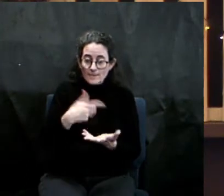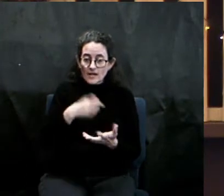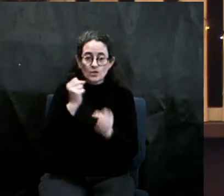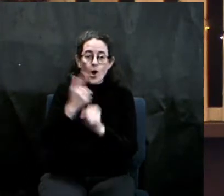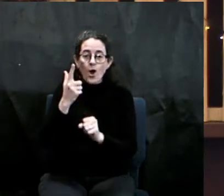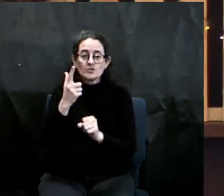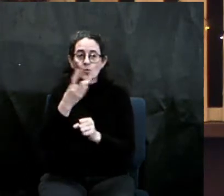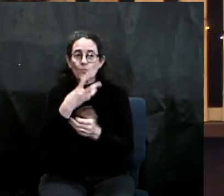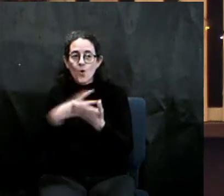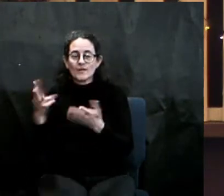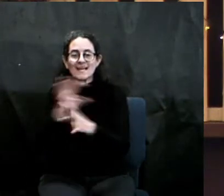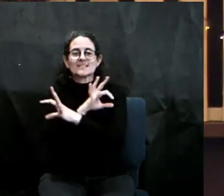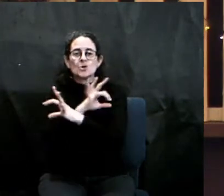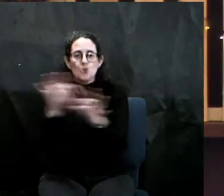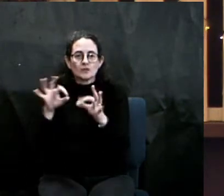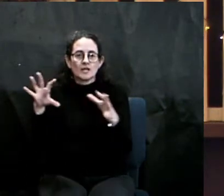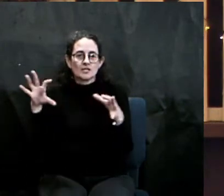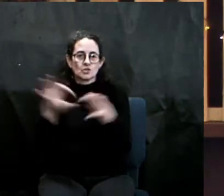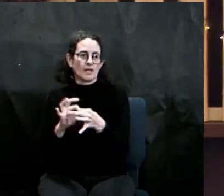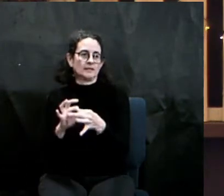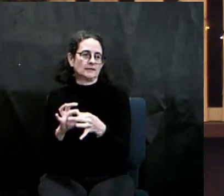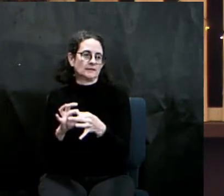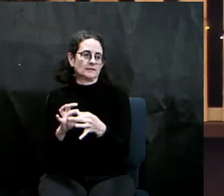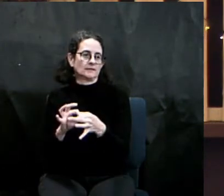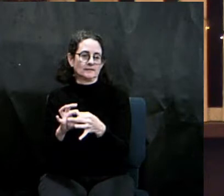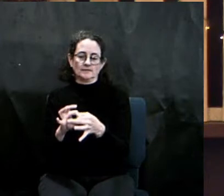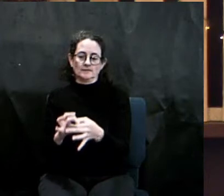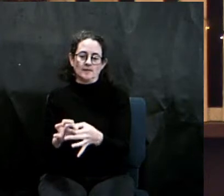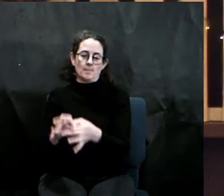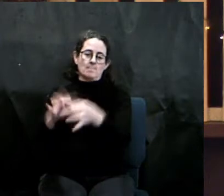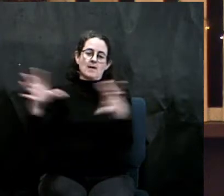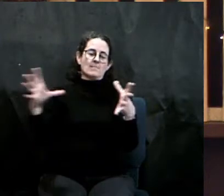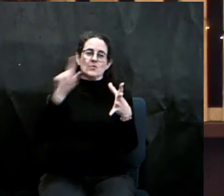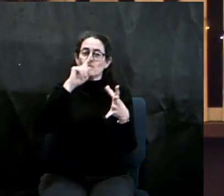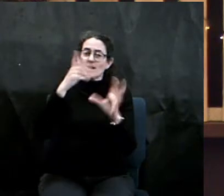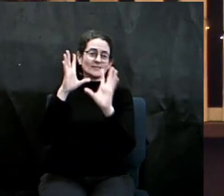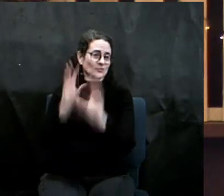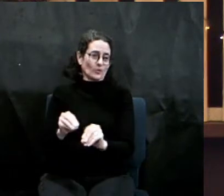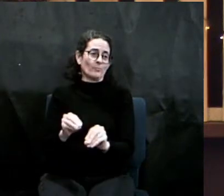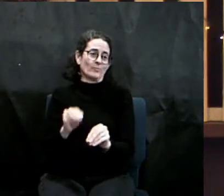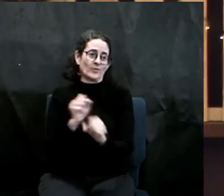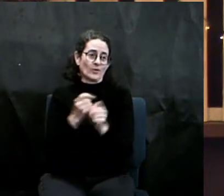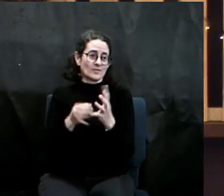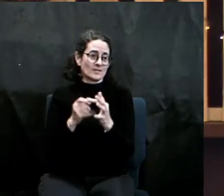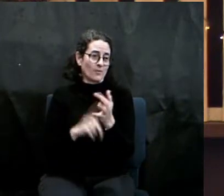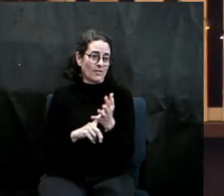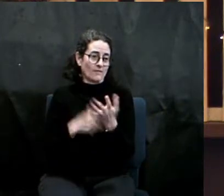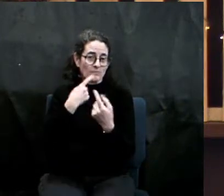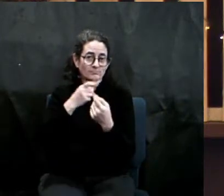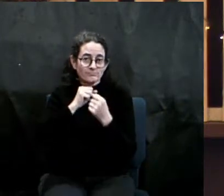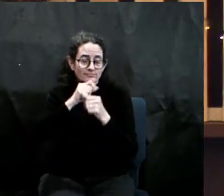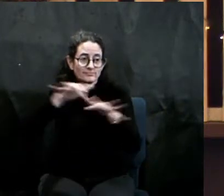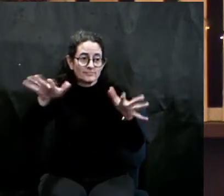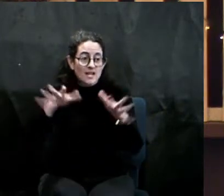chained." Friends, the gospel is unstoppable. It may be opposed, it will be. Some may reject